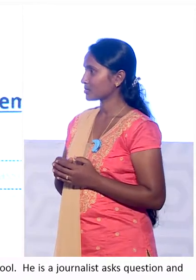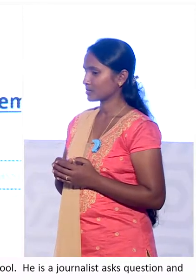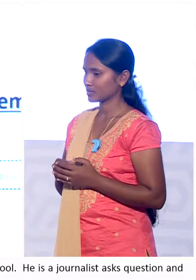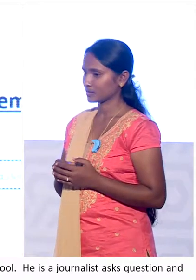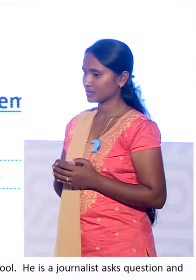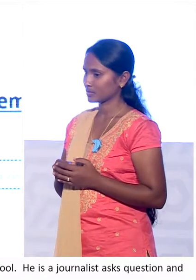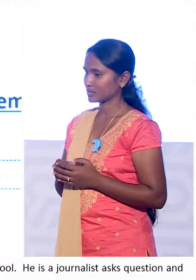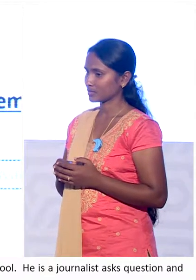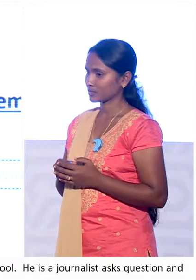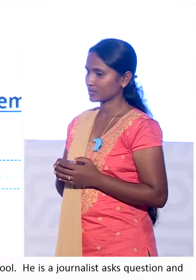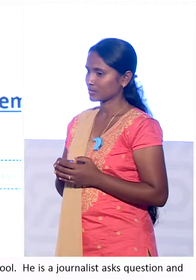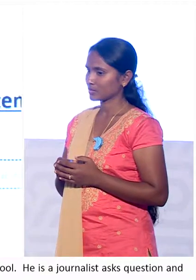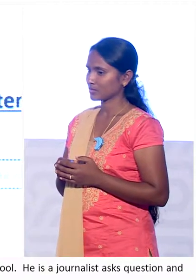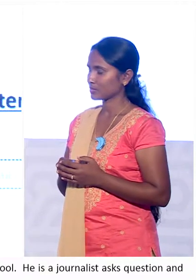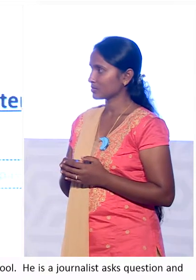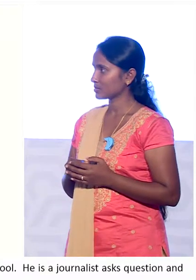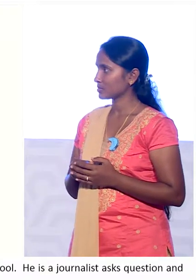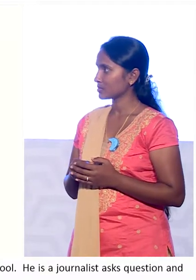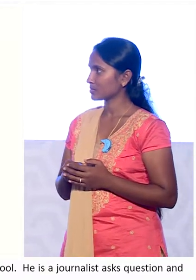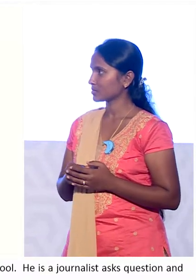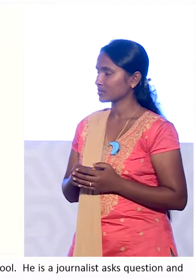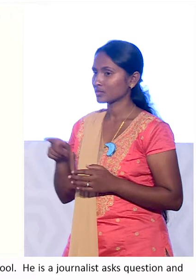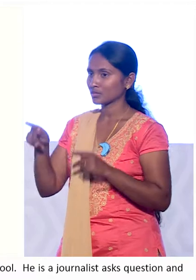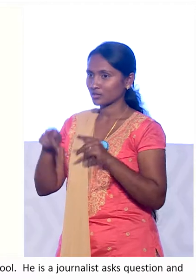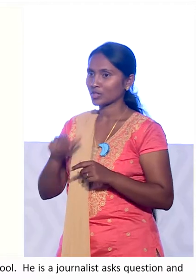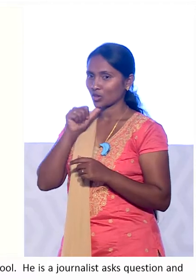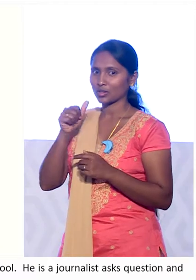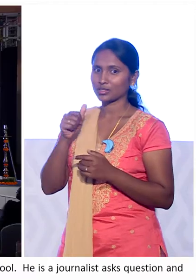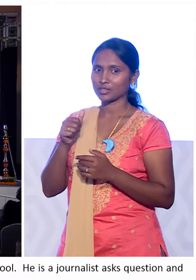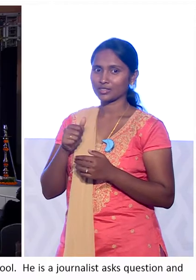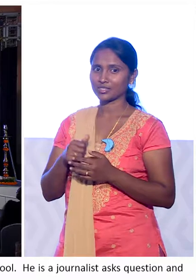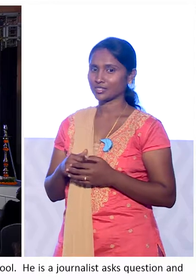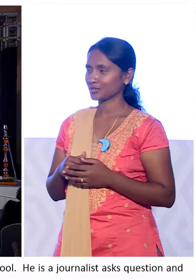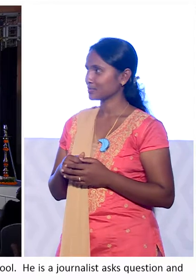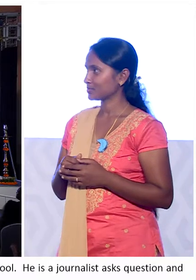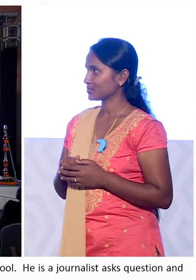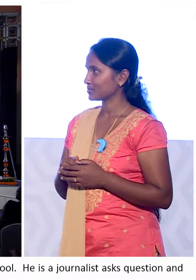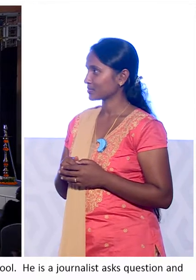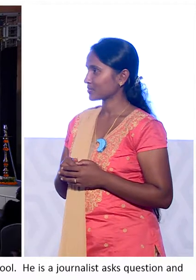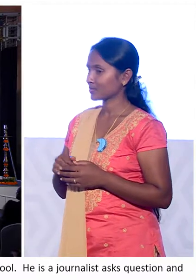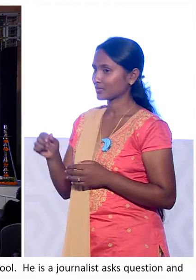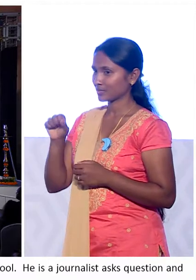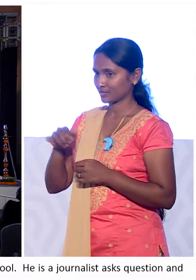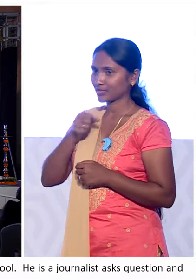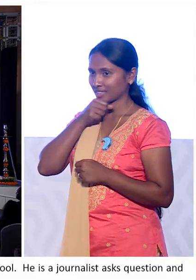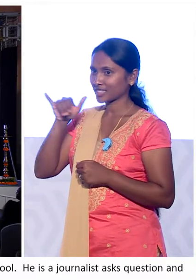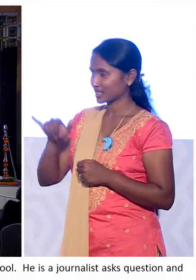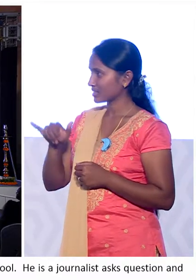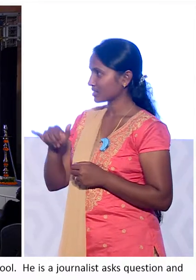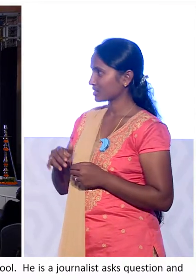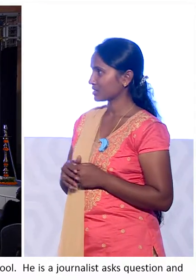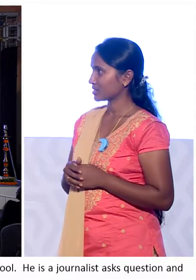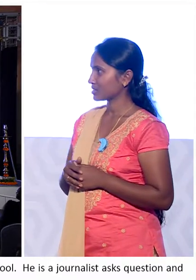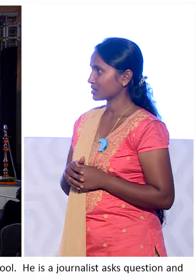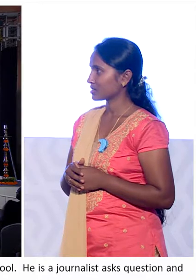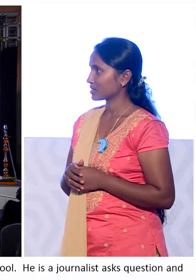University, multiple best-selling author, etc. But she was nonverbal, incontinent, and so forth when she was very young. So I went to her and I had an interview